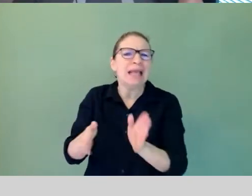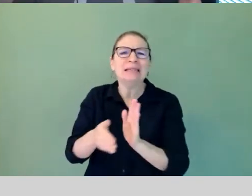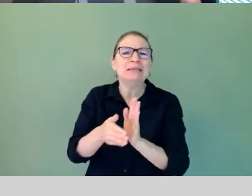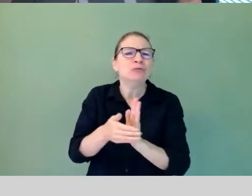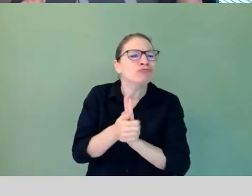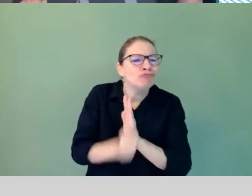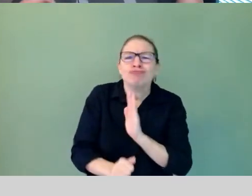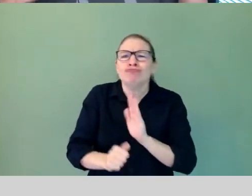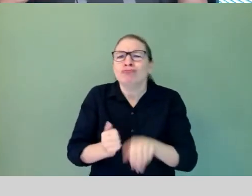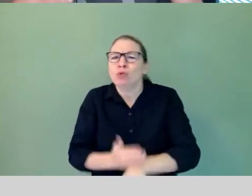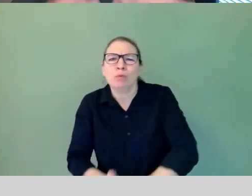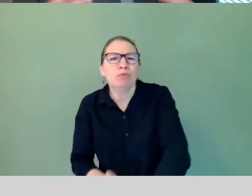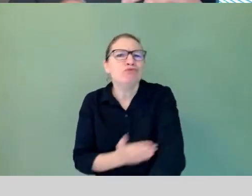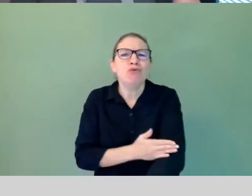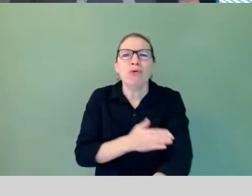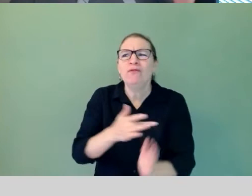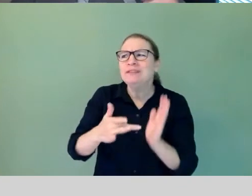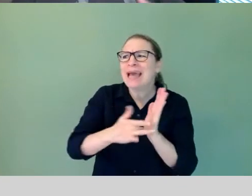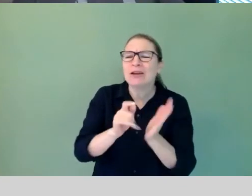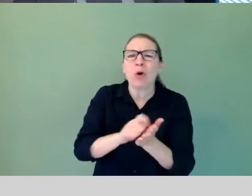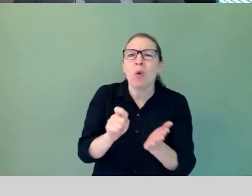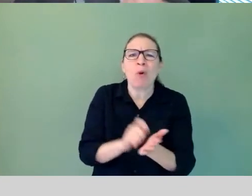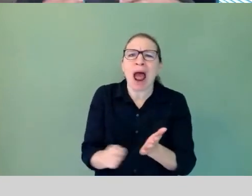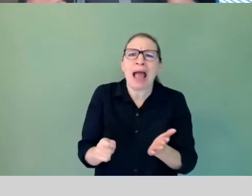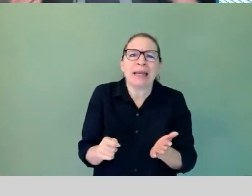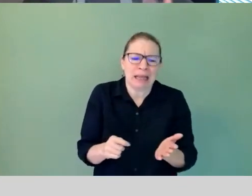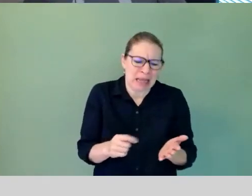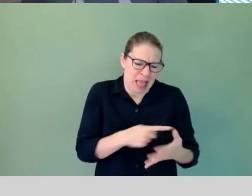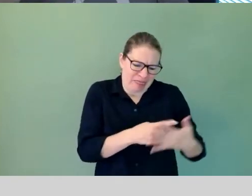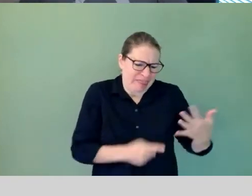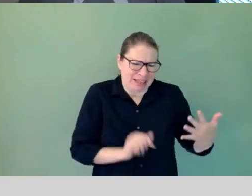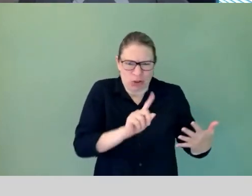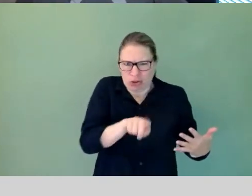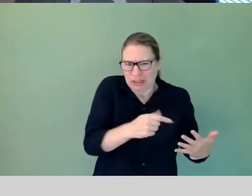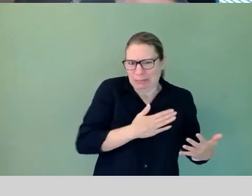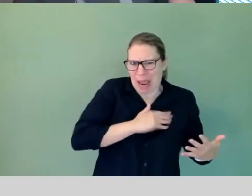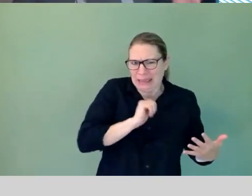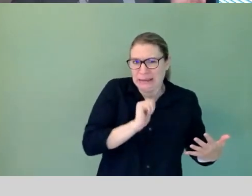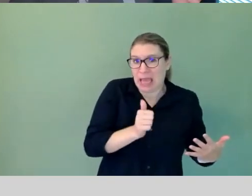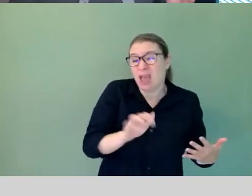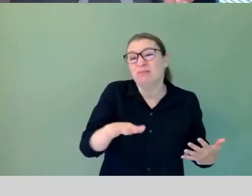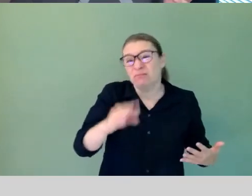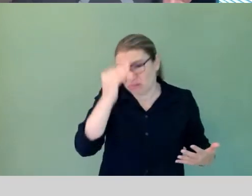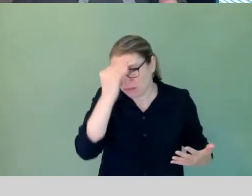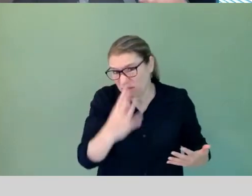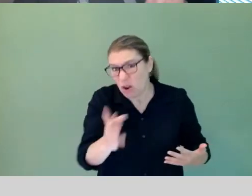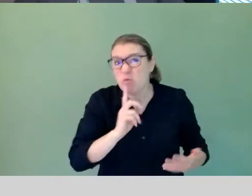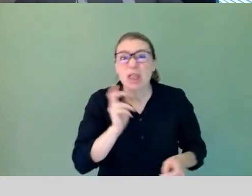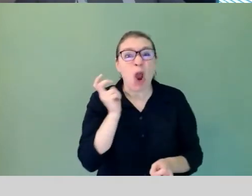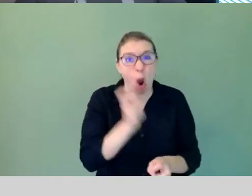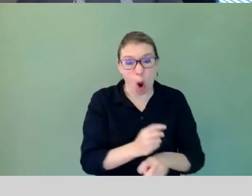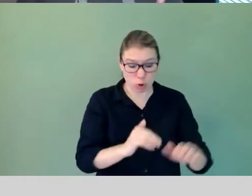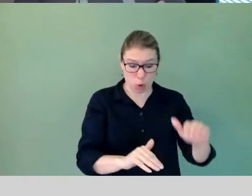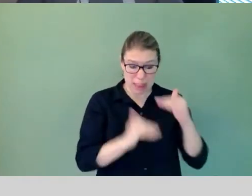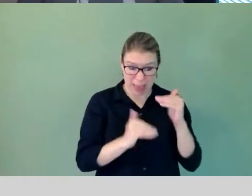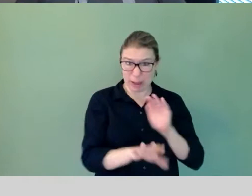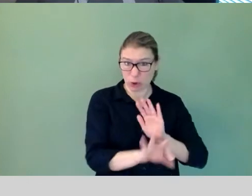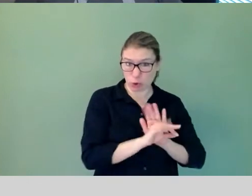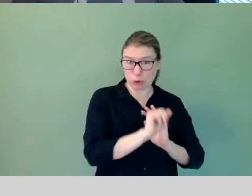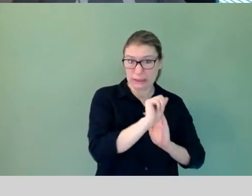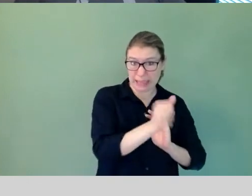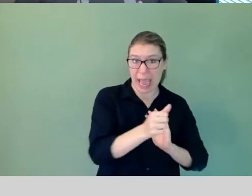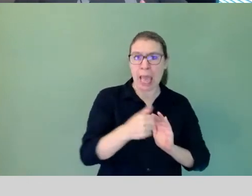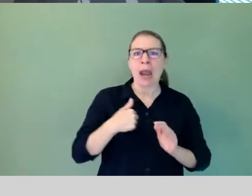it that if these are just my 10, and I will tell you it was really hard to do just 10. It was very tough for me to narrow it